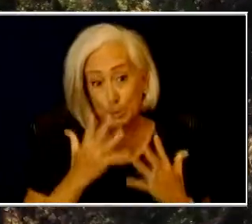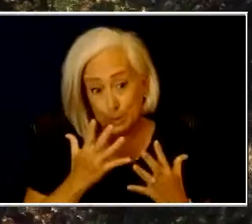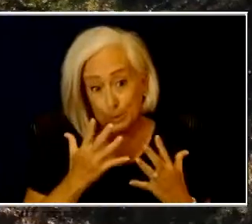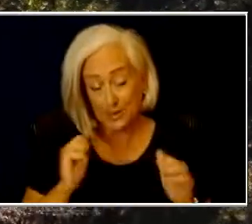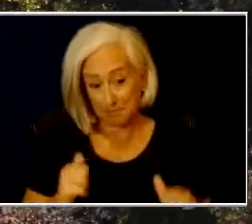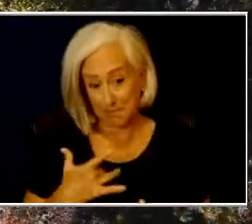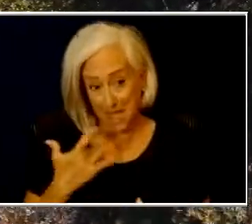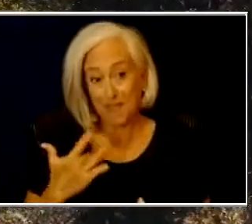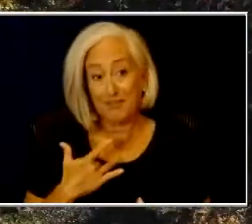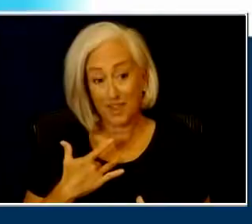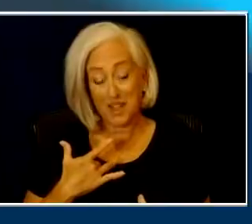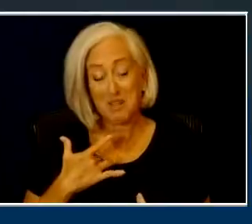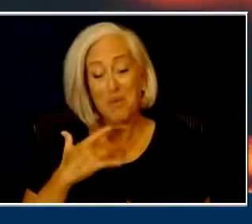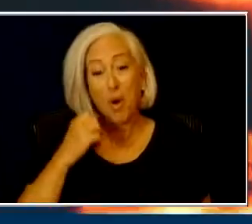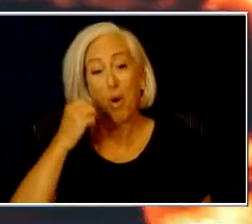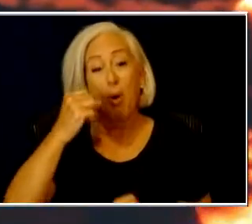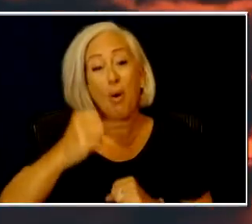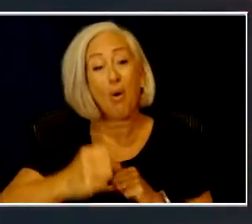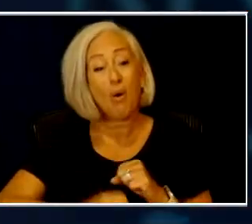Morning Medical Update.